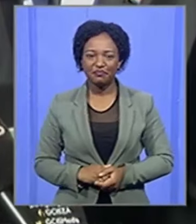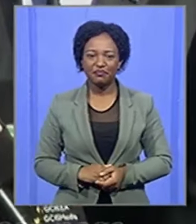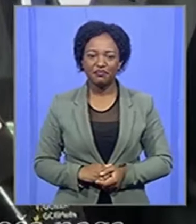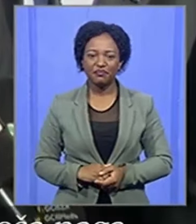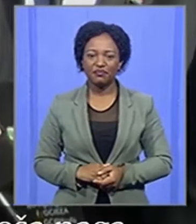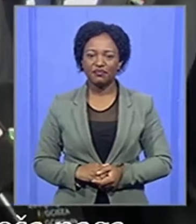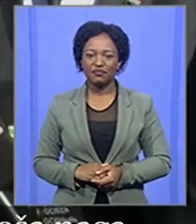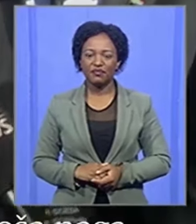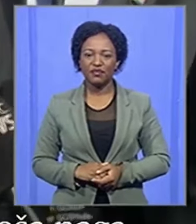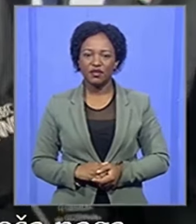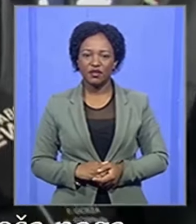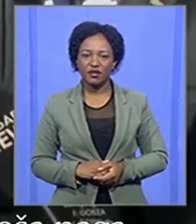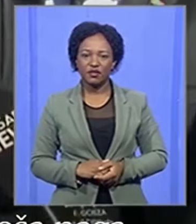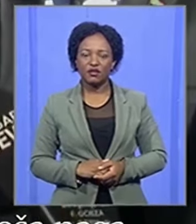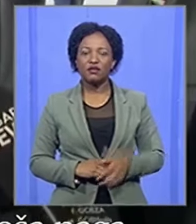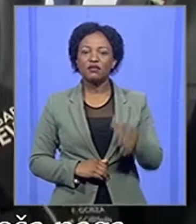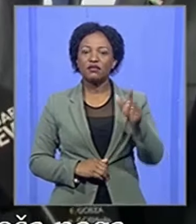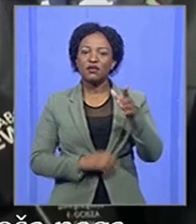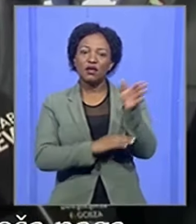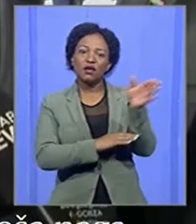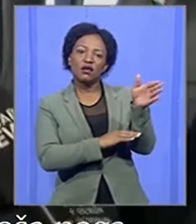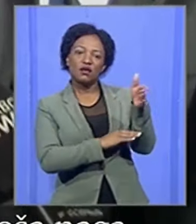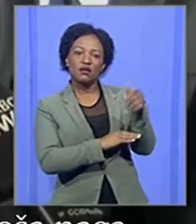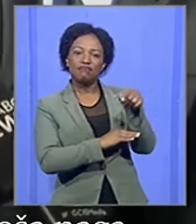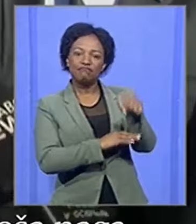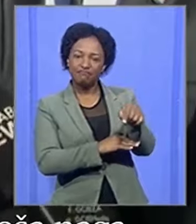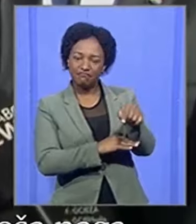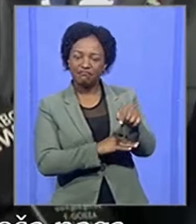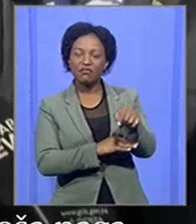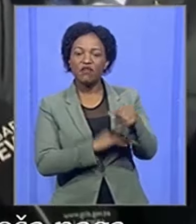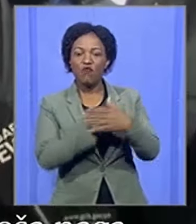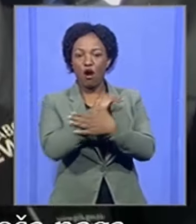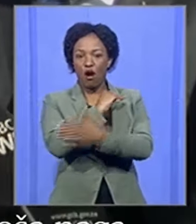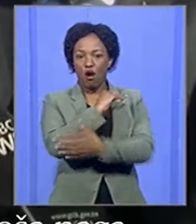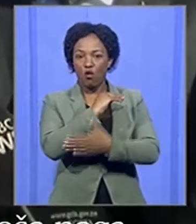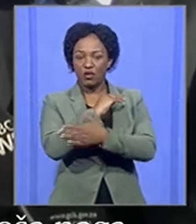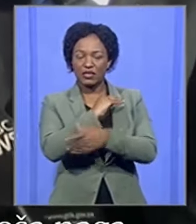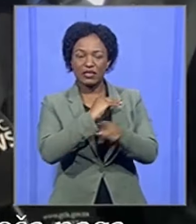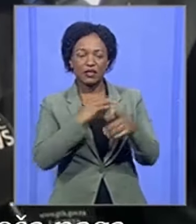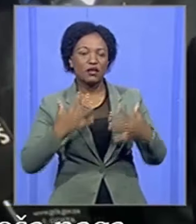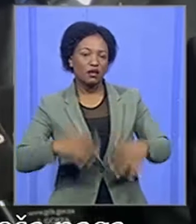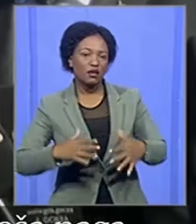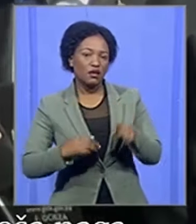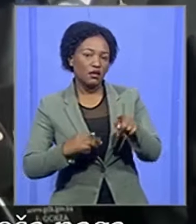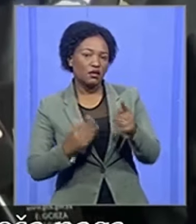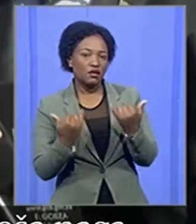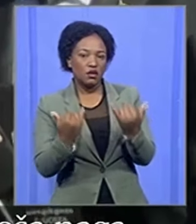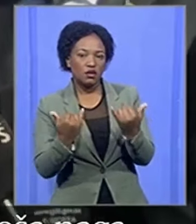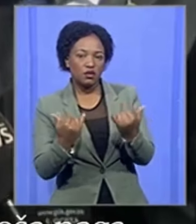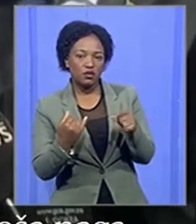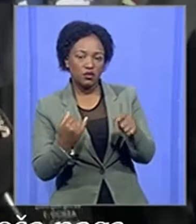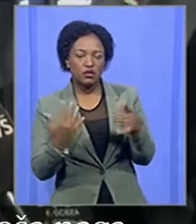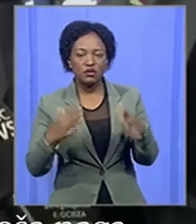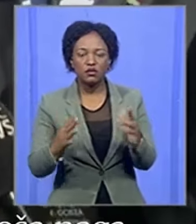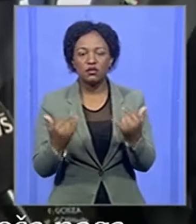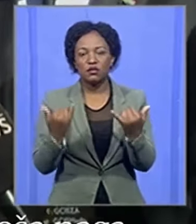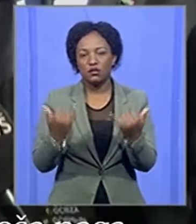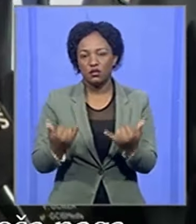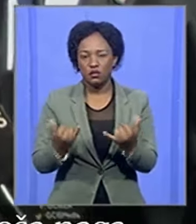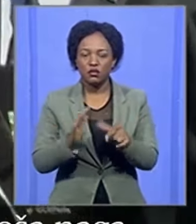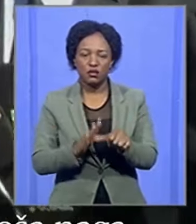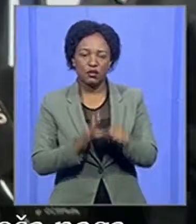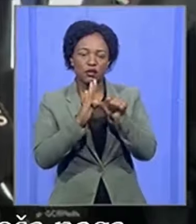The flag of our country is a sacred article in